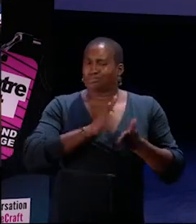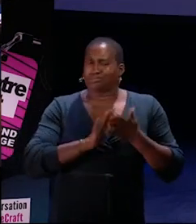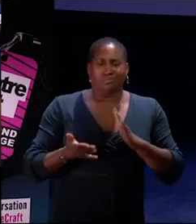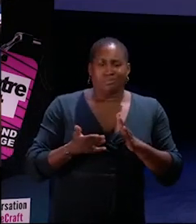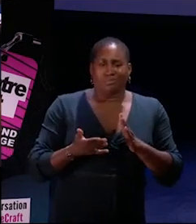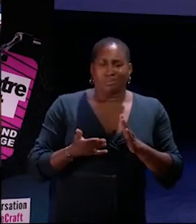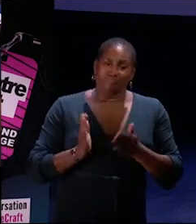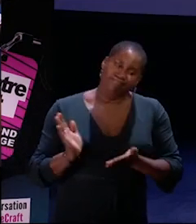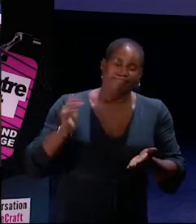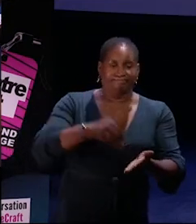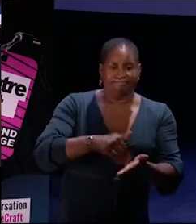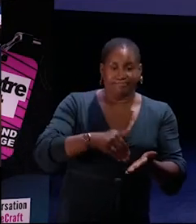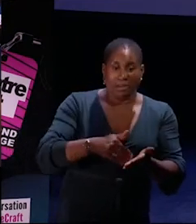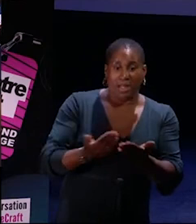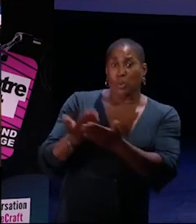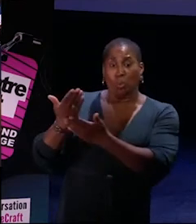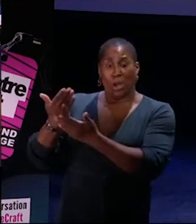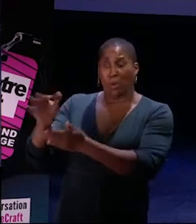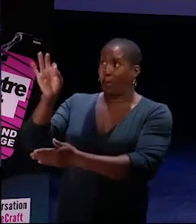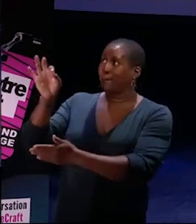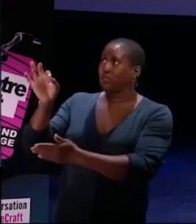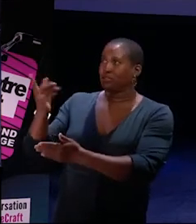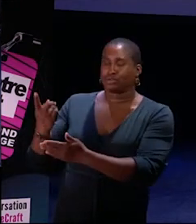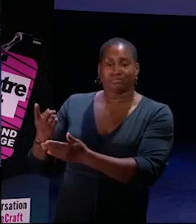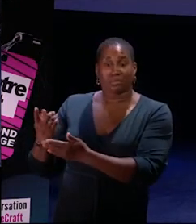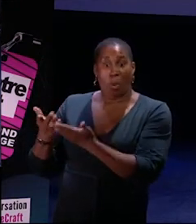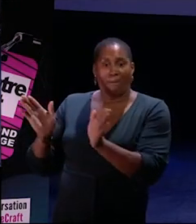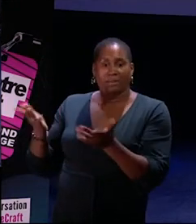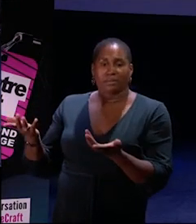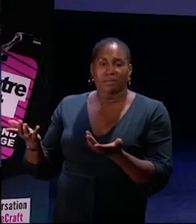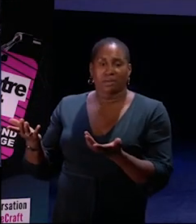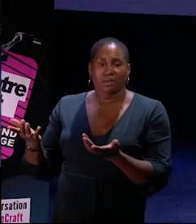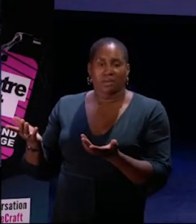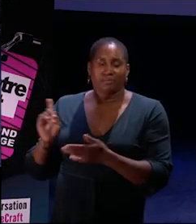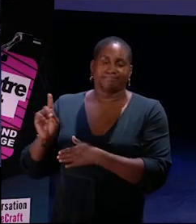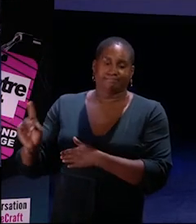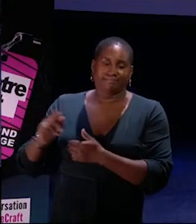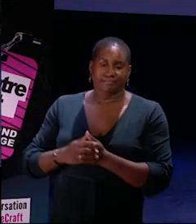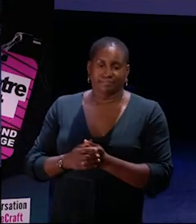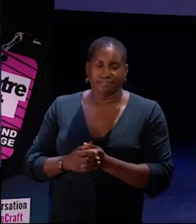work or opportunity opens up something else to you. So I think that if you're